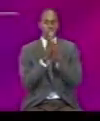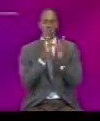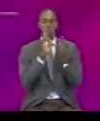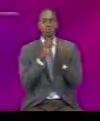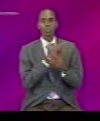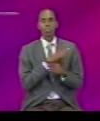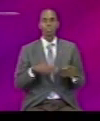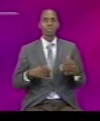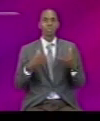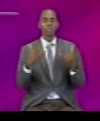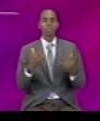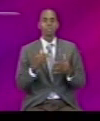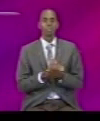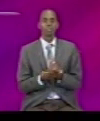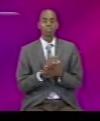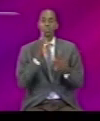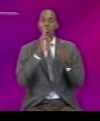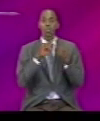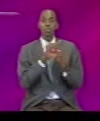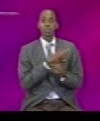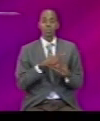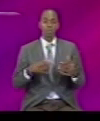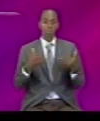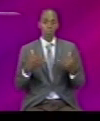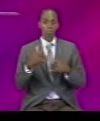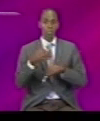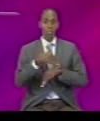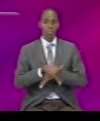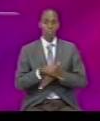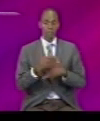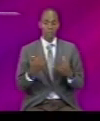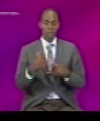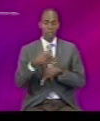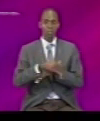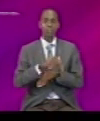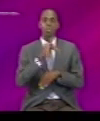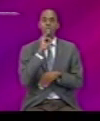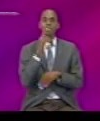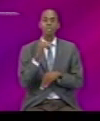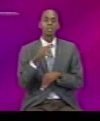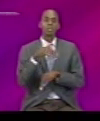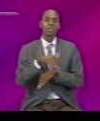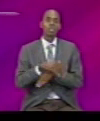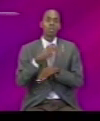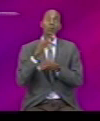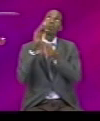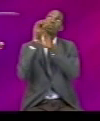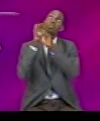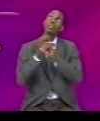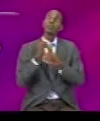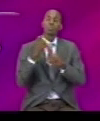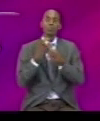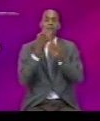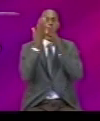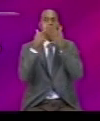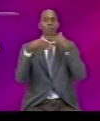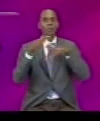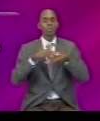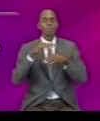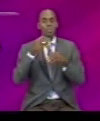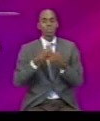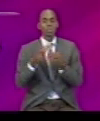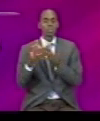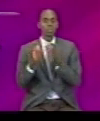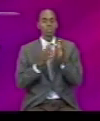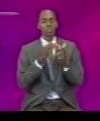prayer. Tell the Lord, tonight is a night of receiving from heaven. In